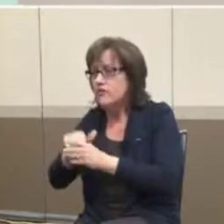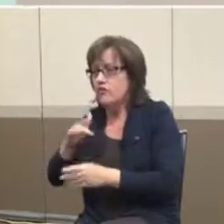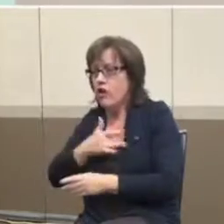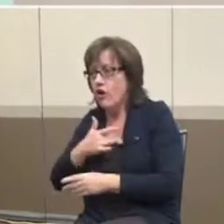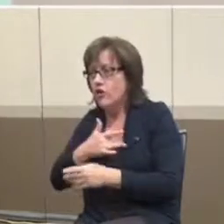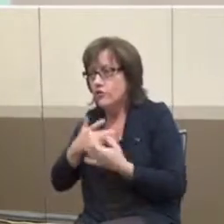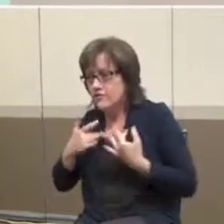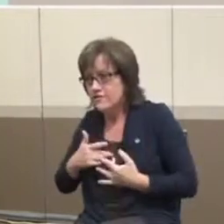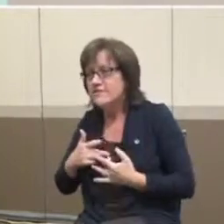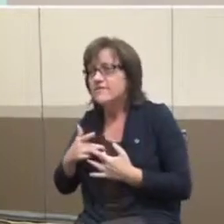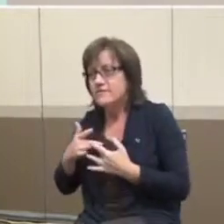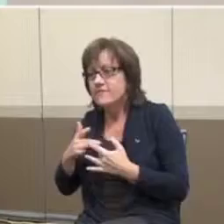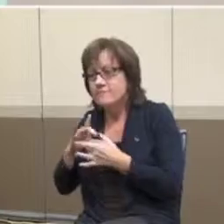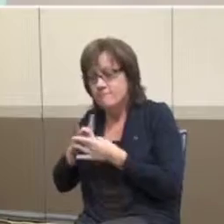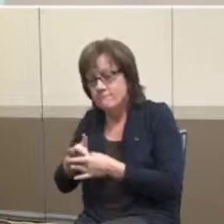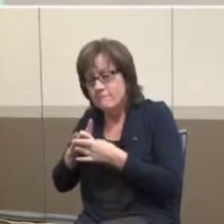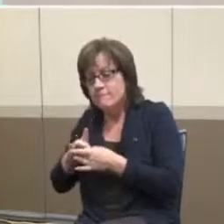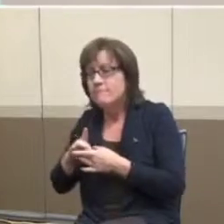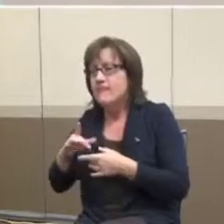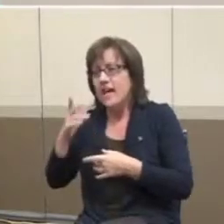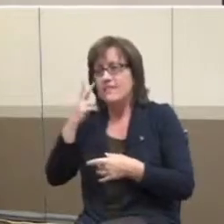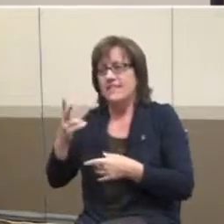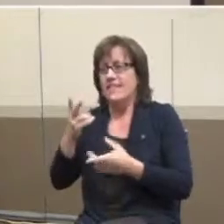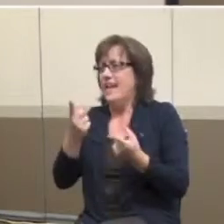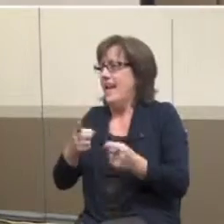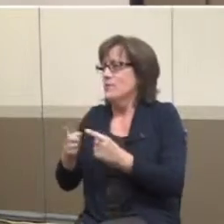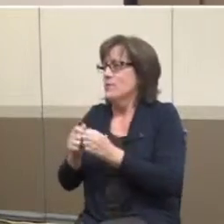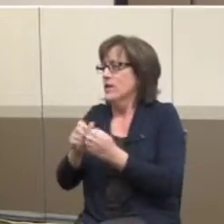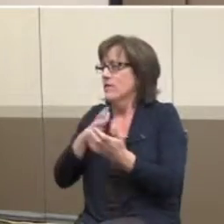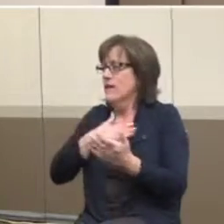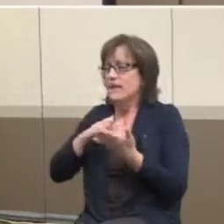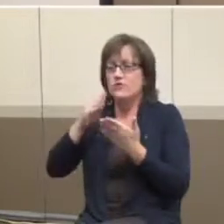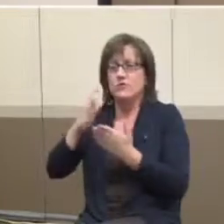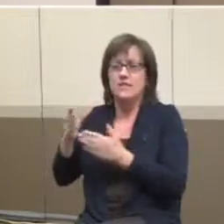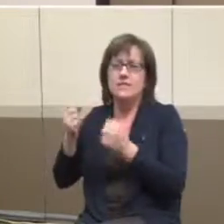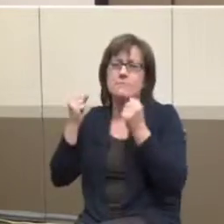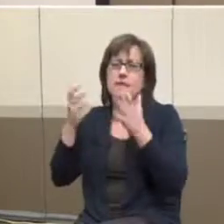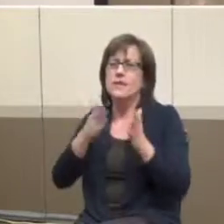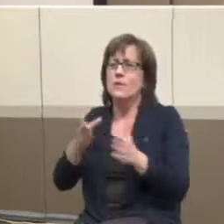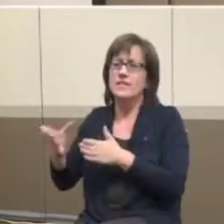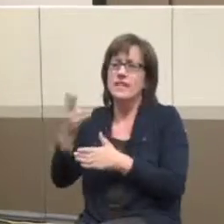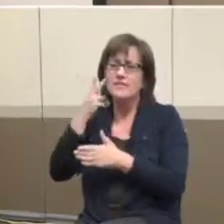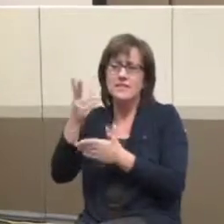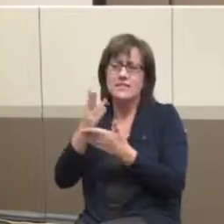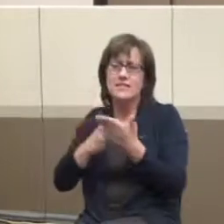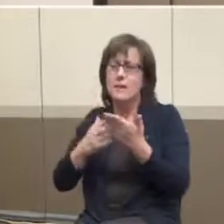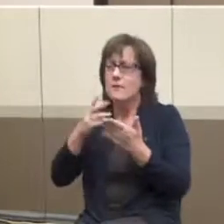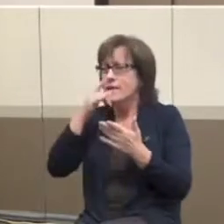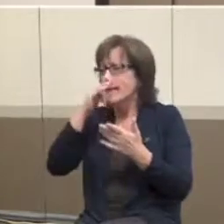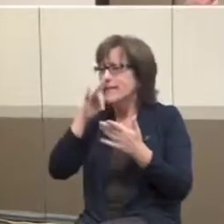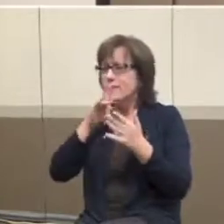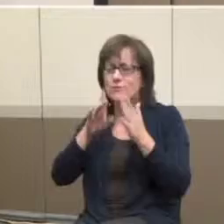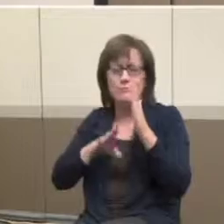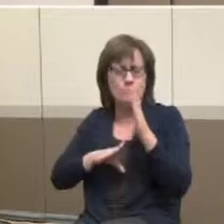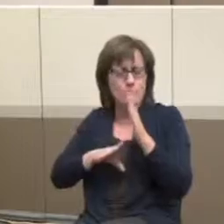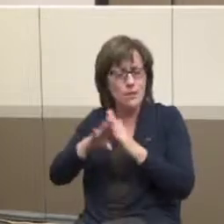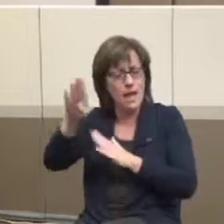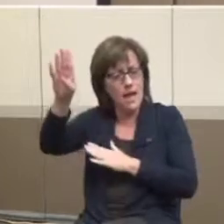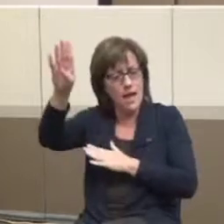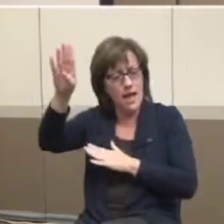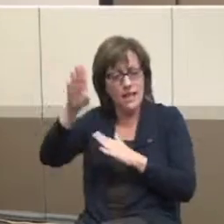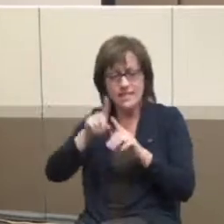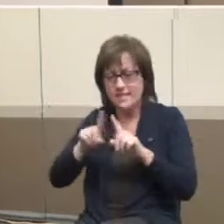I have seen happen with my students in so many ways. I've seen kids just blossom and